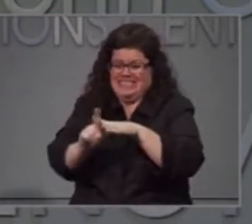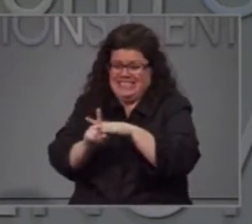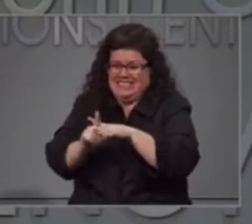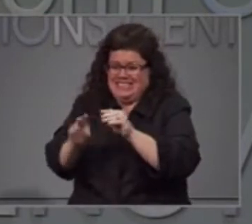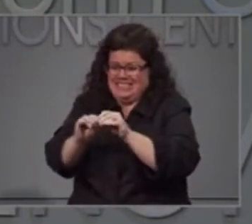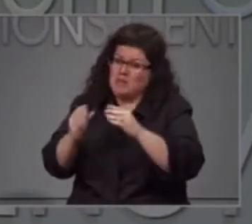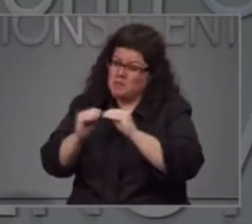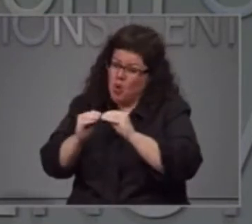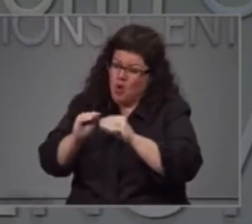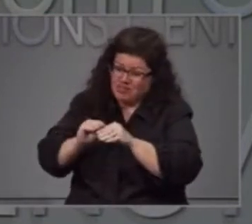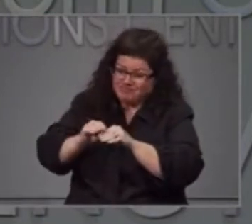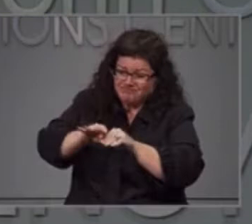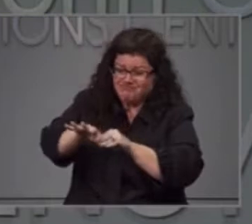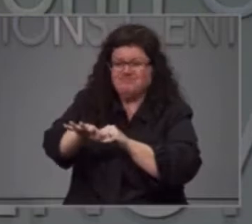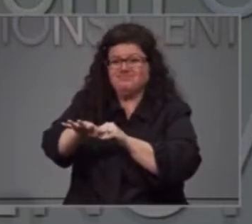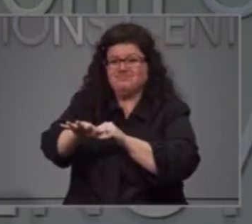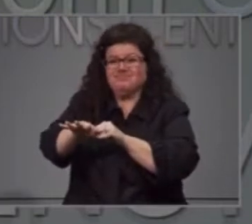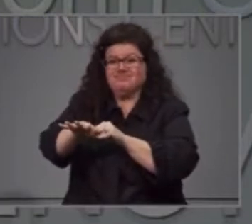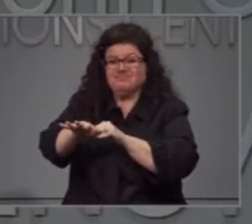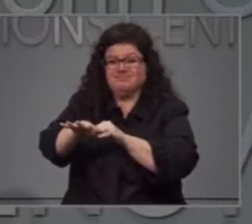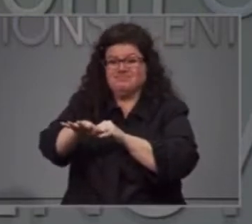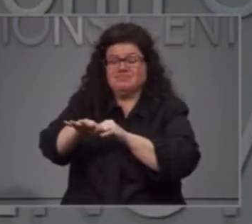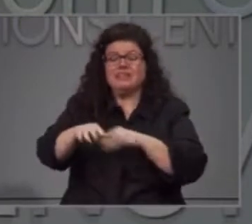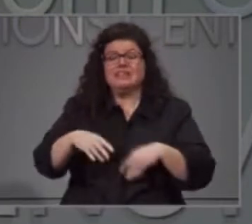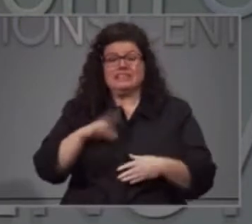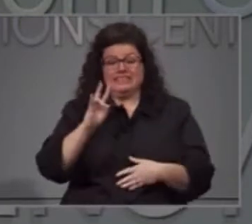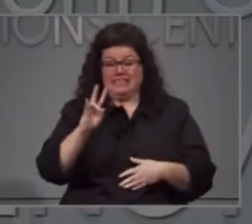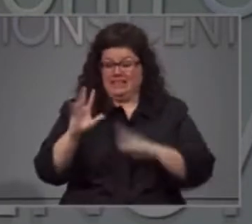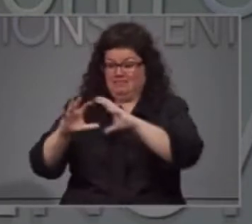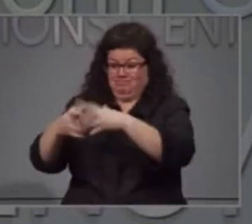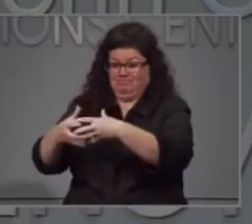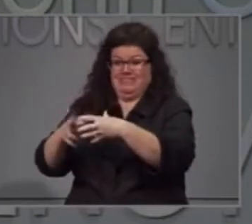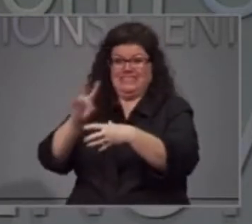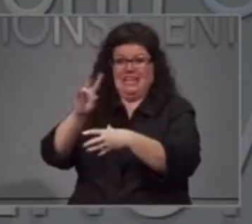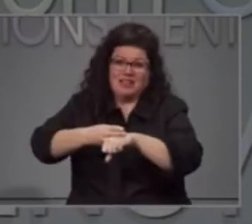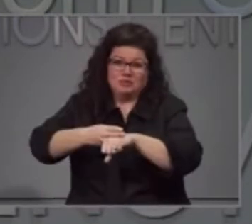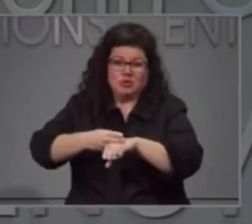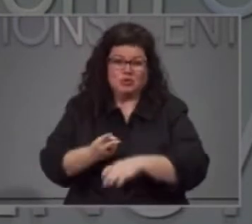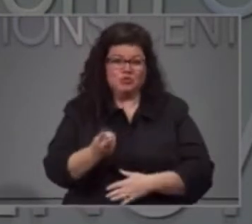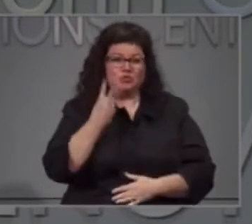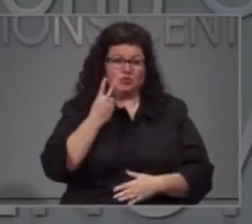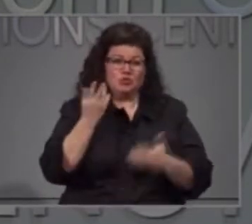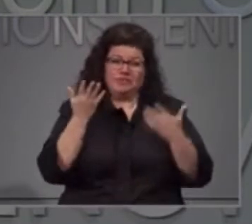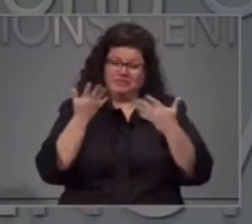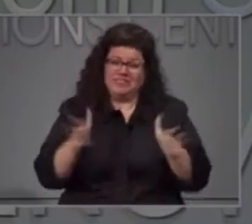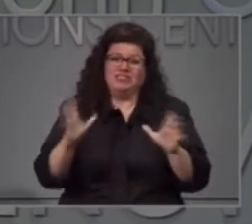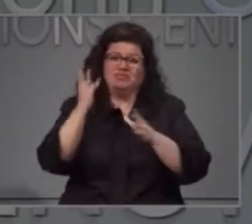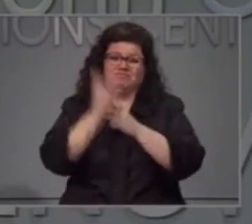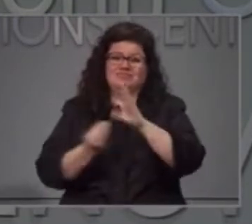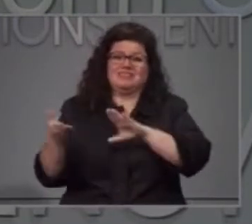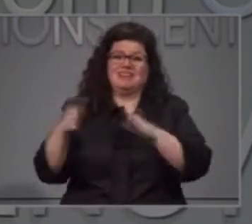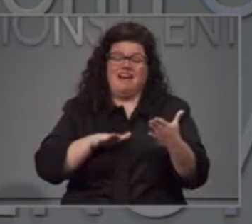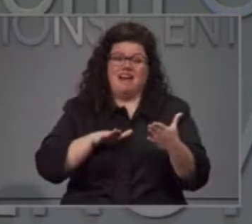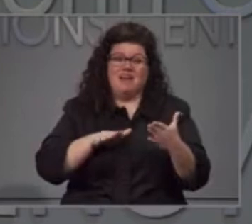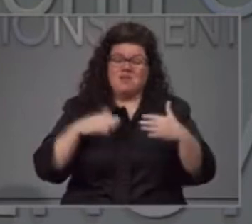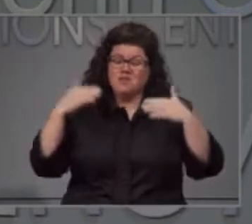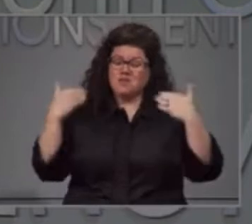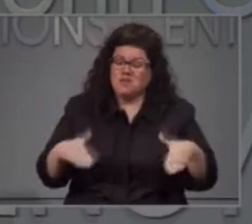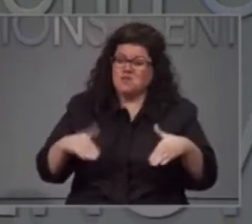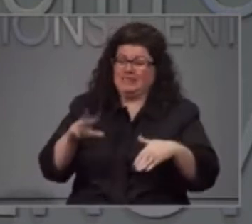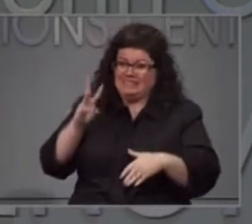likely to come. Of those, 7 are hospitalized and 2 have died. These are shockingly large